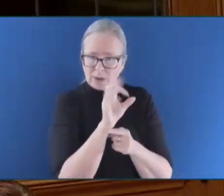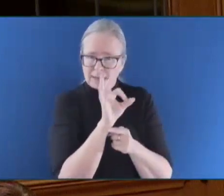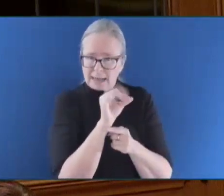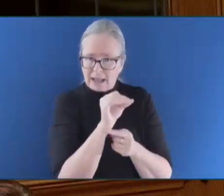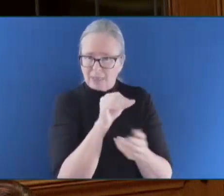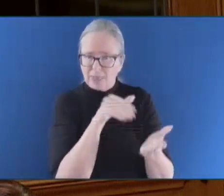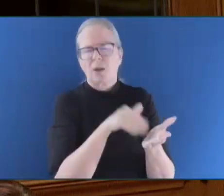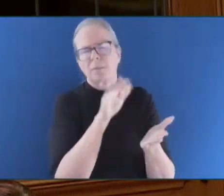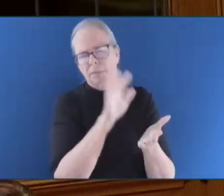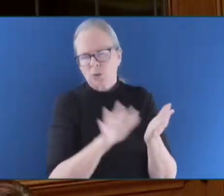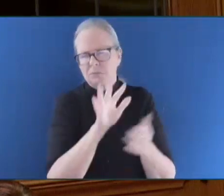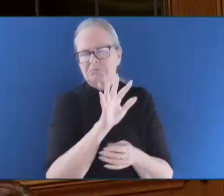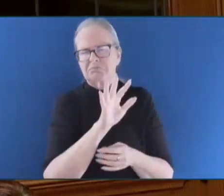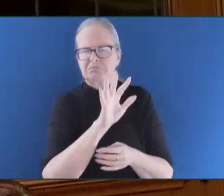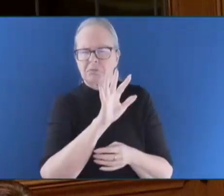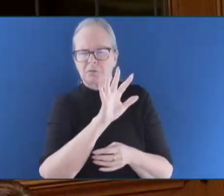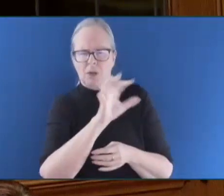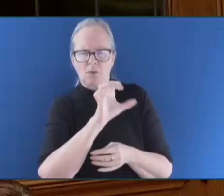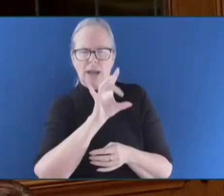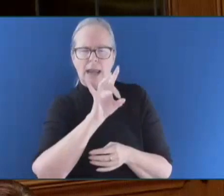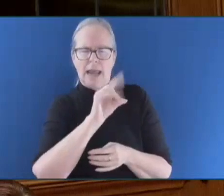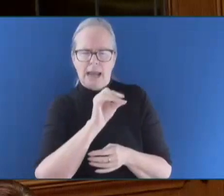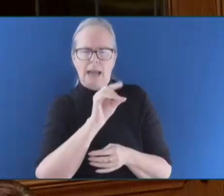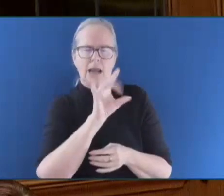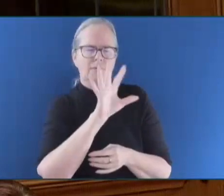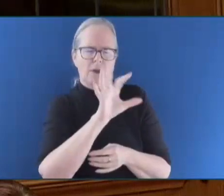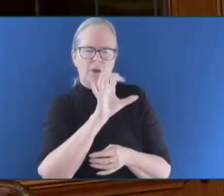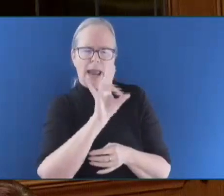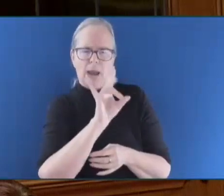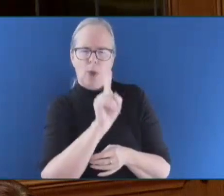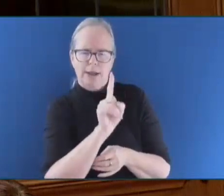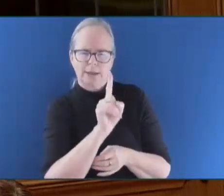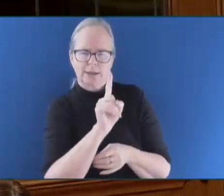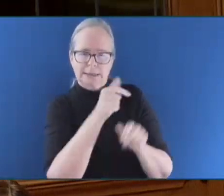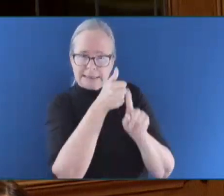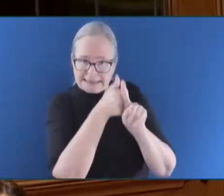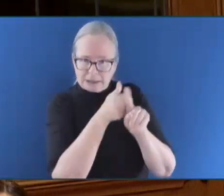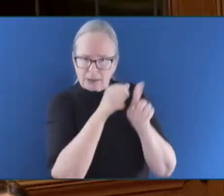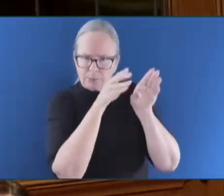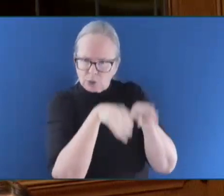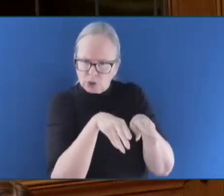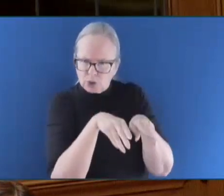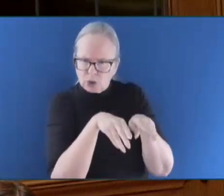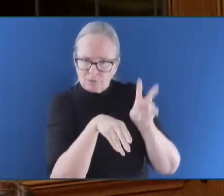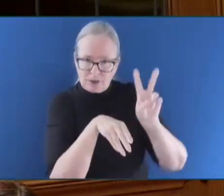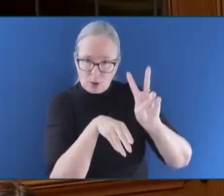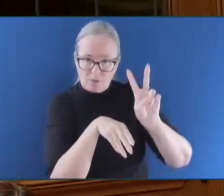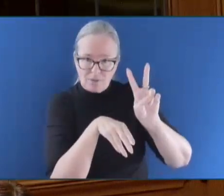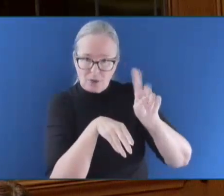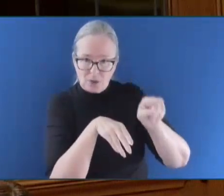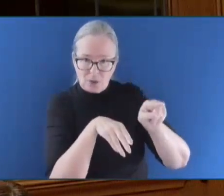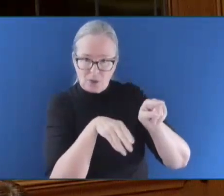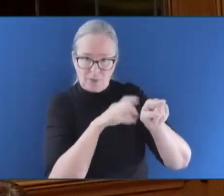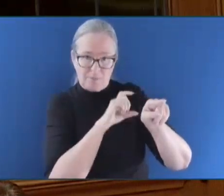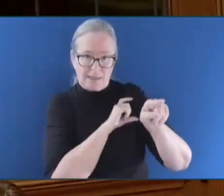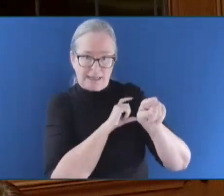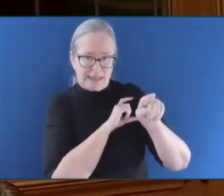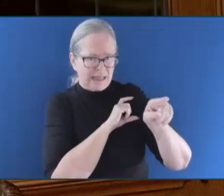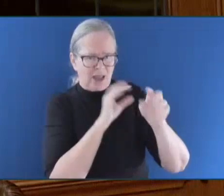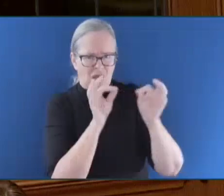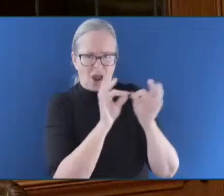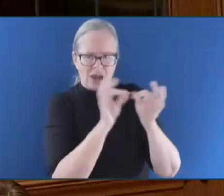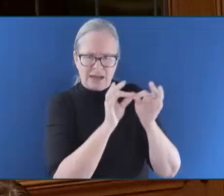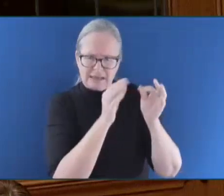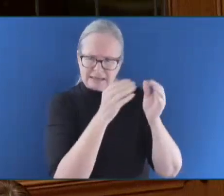capita basis, Vancouver's police force costs more than twice as much as Surrey's RCMP force.